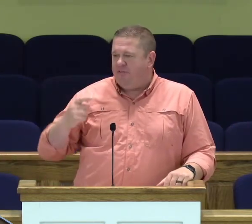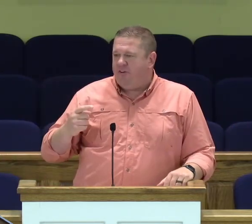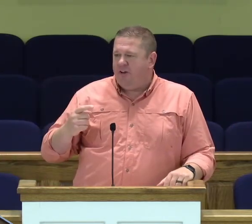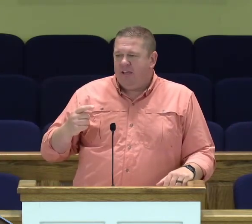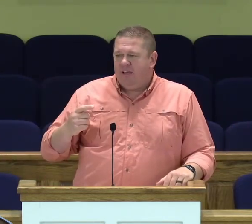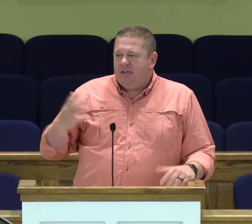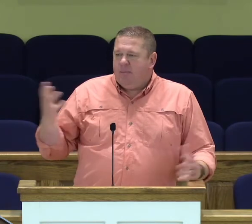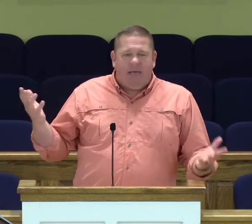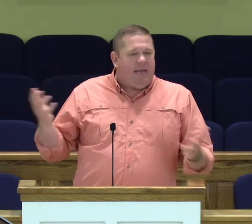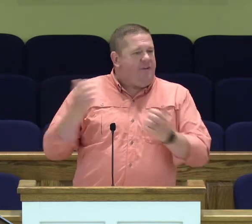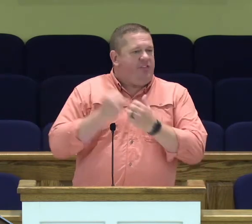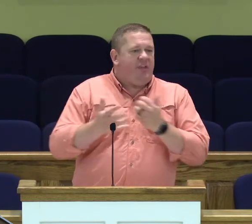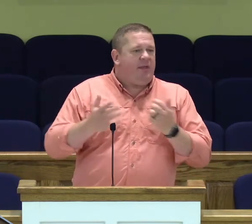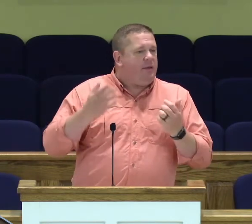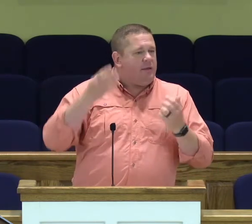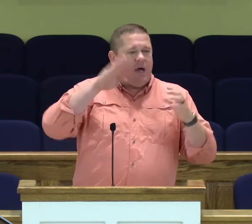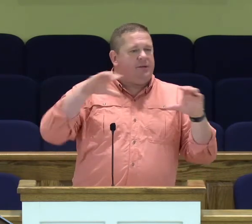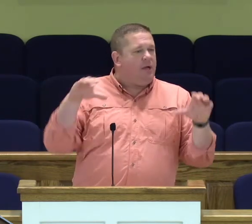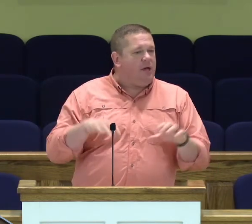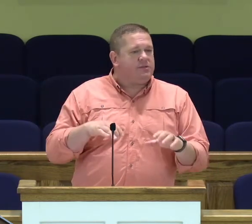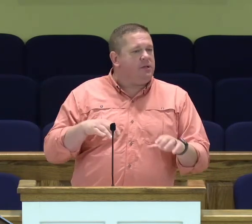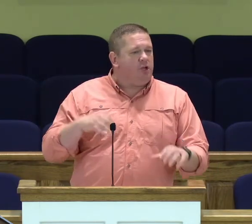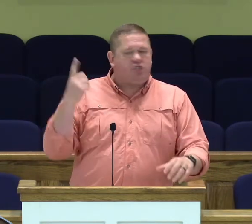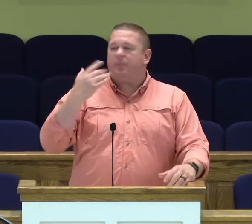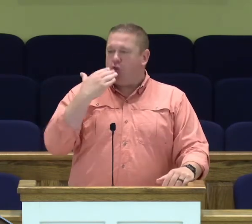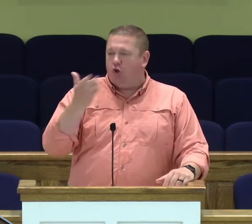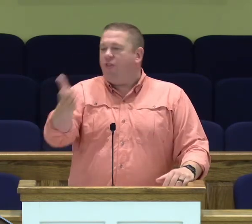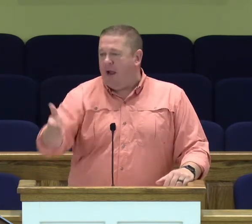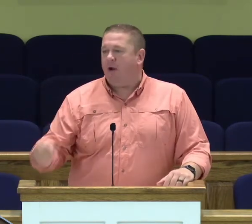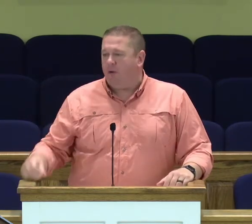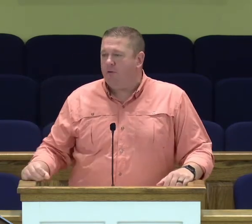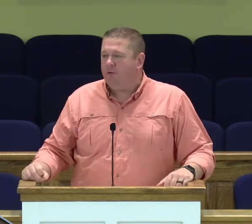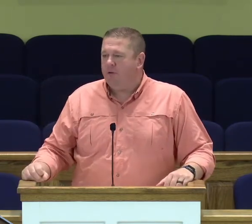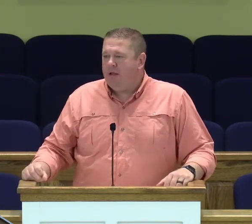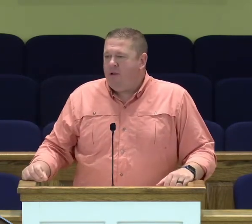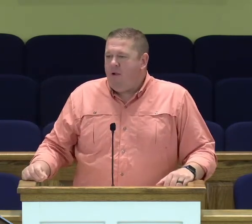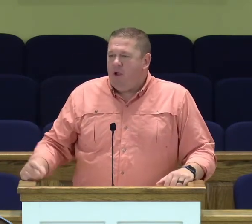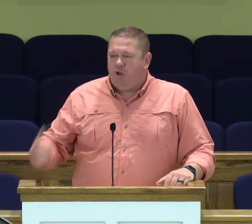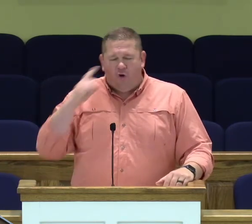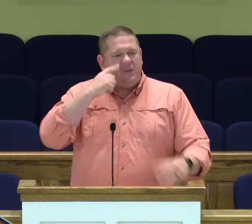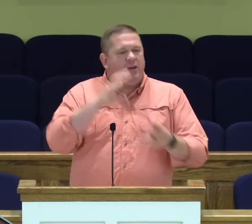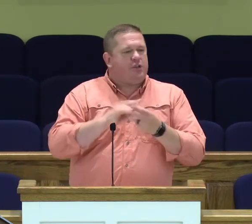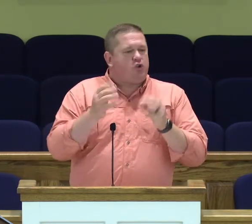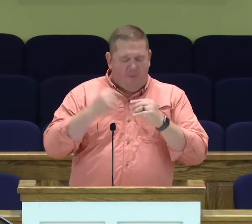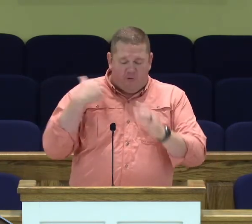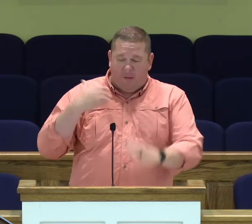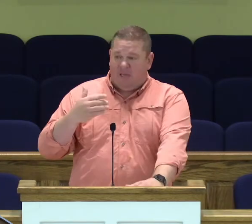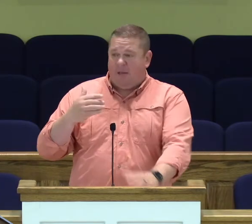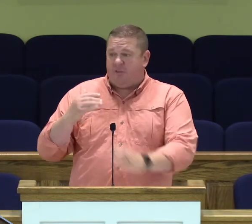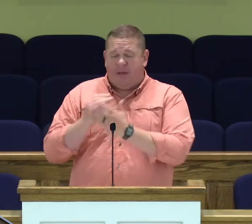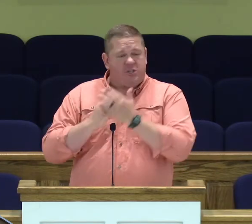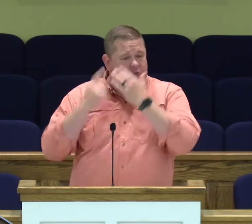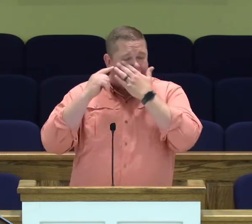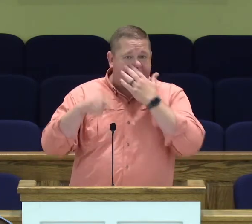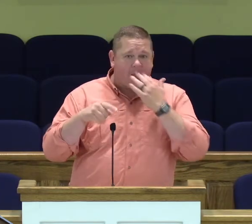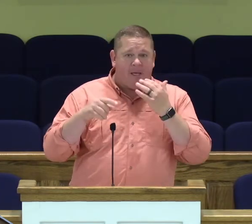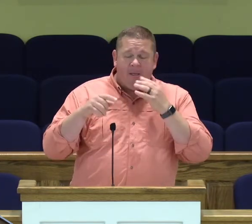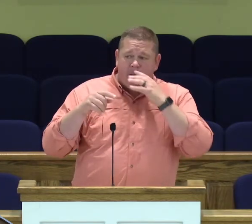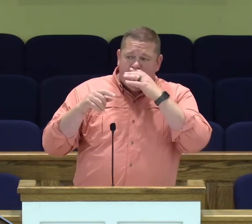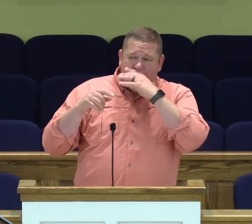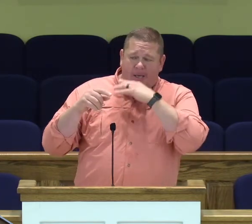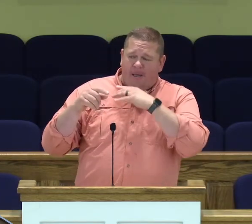of, man, everything God does, there's something good there. And you've heard me tell this story before, and I'm leading up to the message for